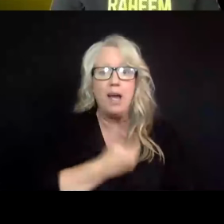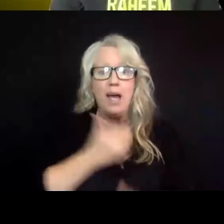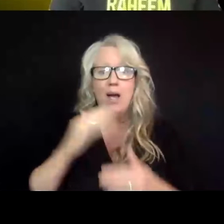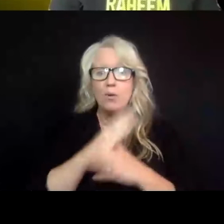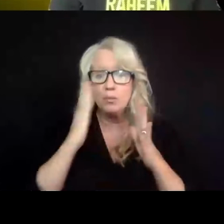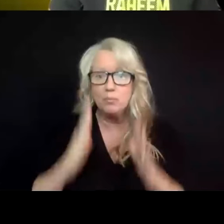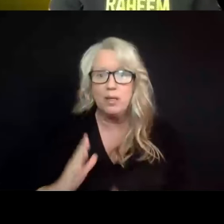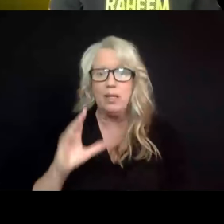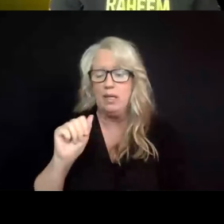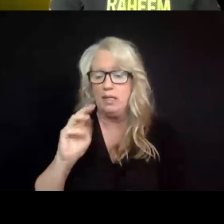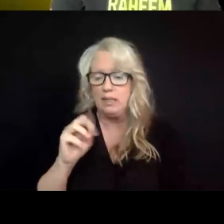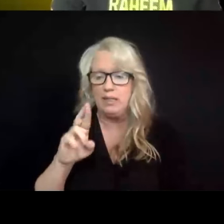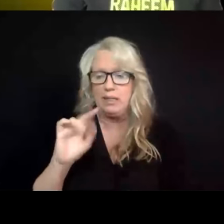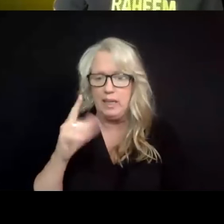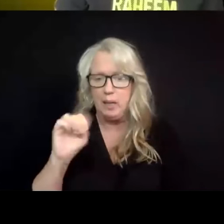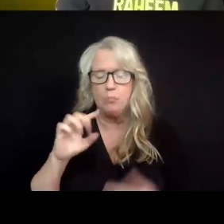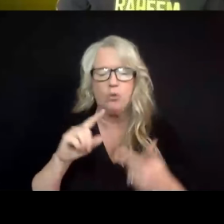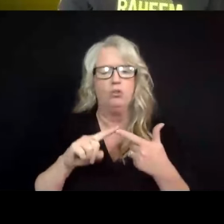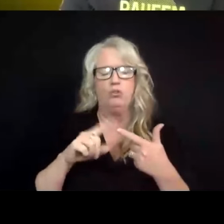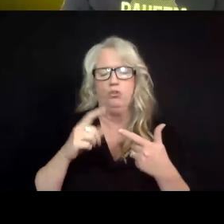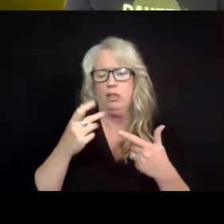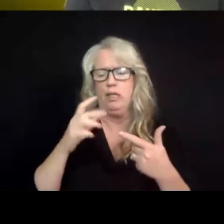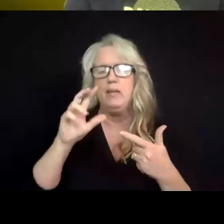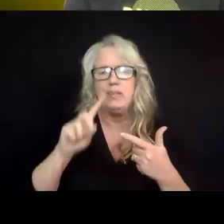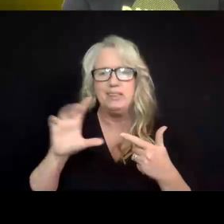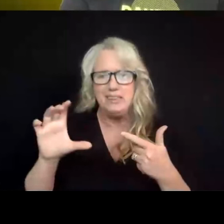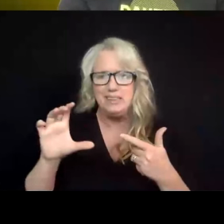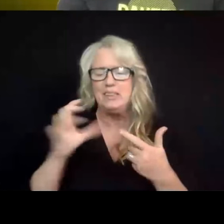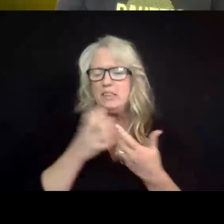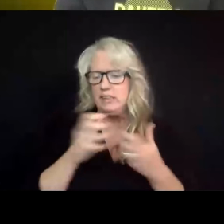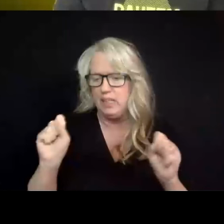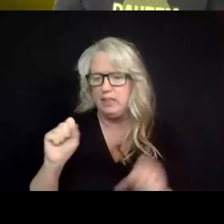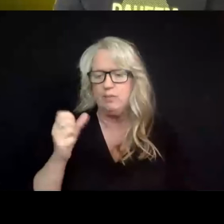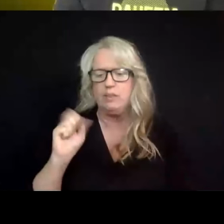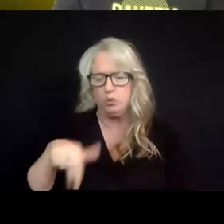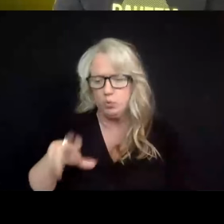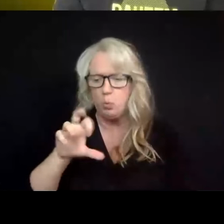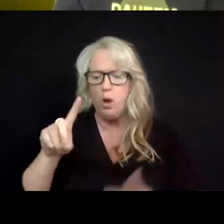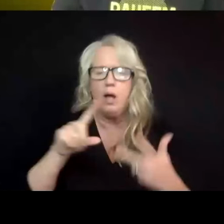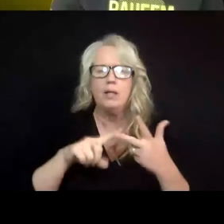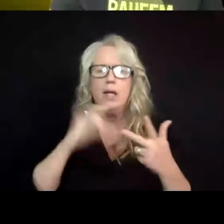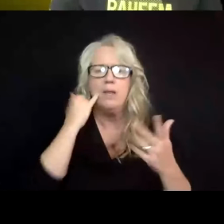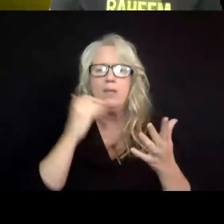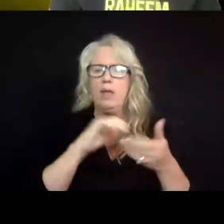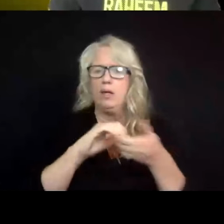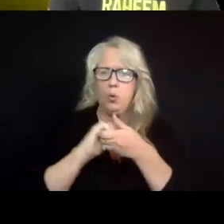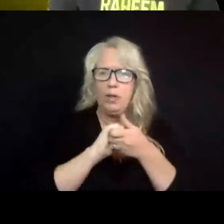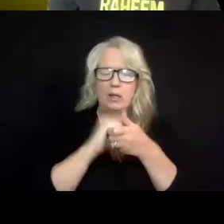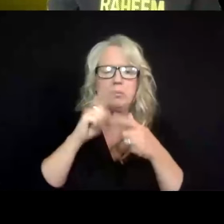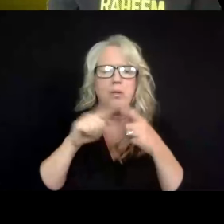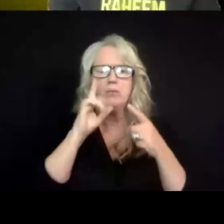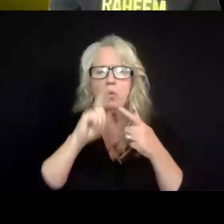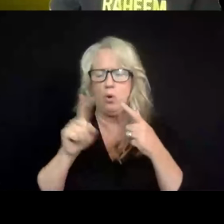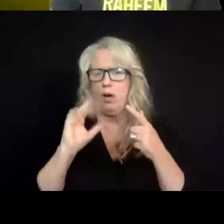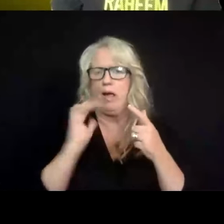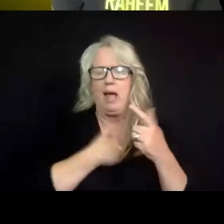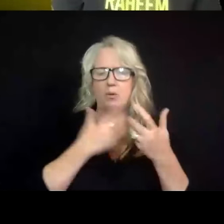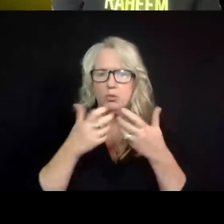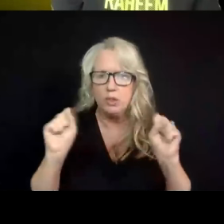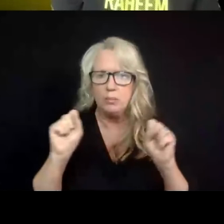Heart, Dasher, the DC Safety Squad, the Coalition for Re-envisioning Our Safety,